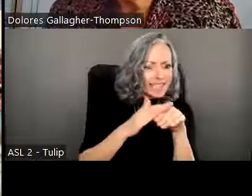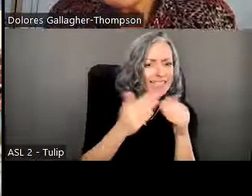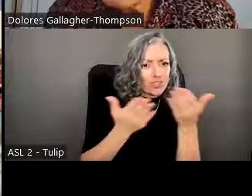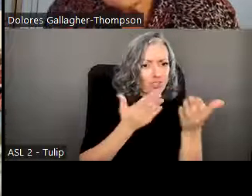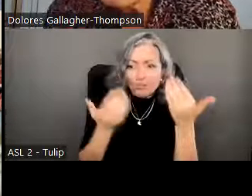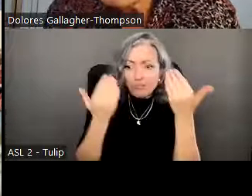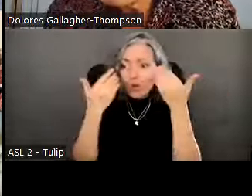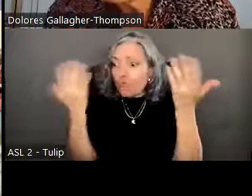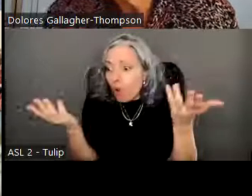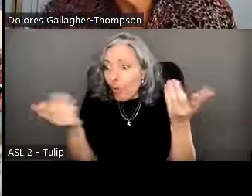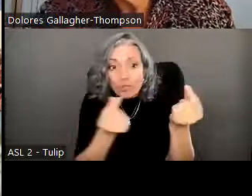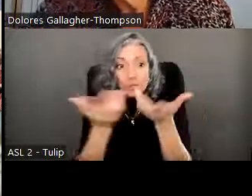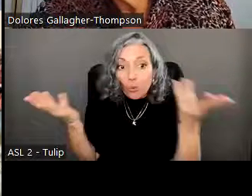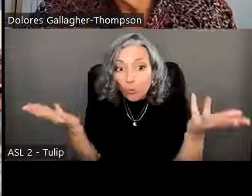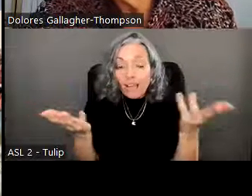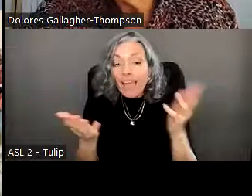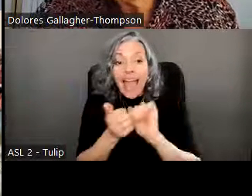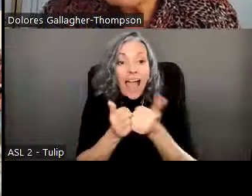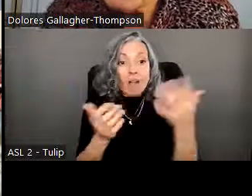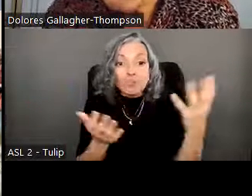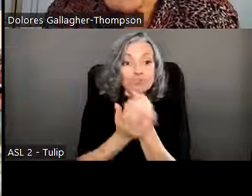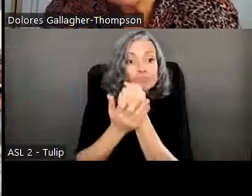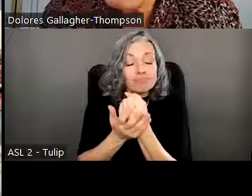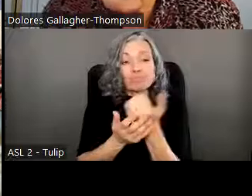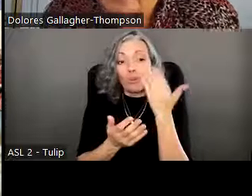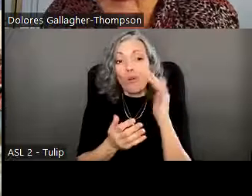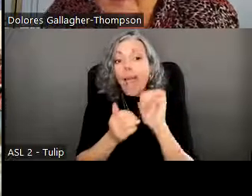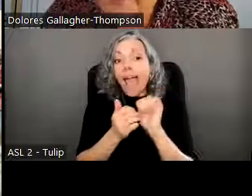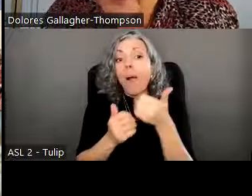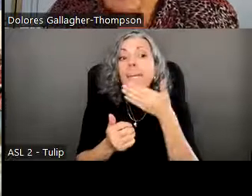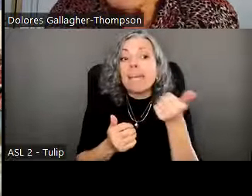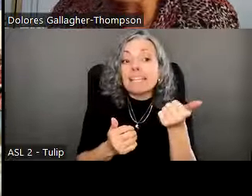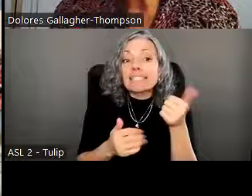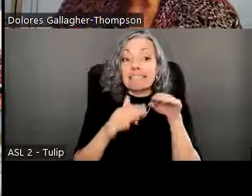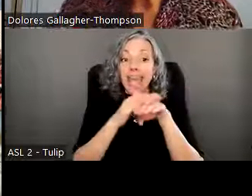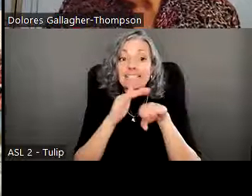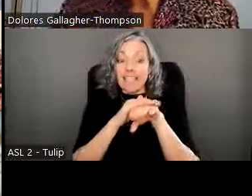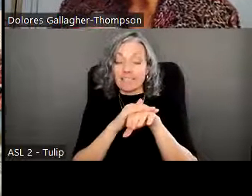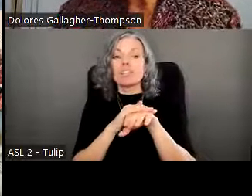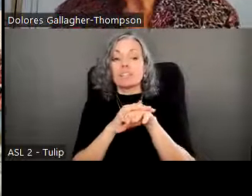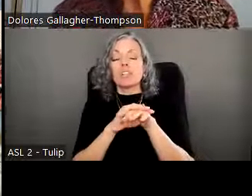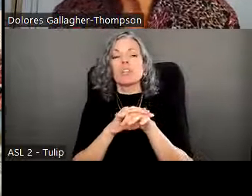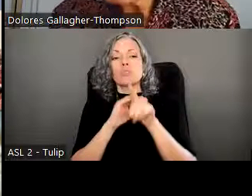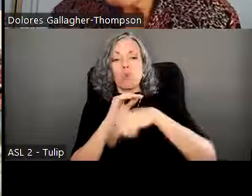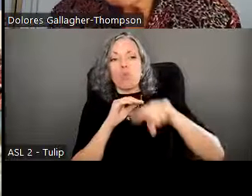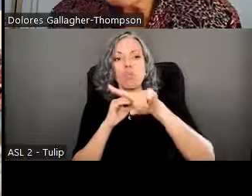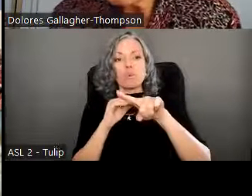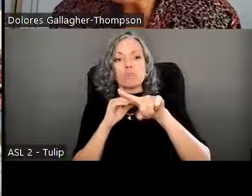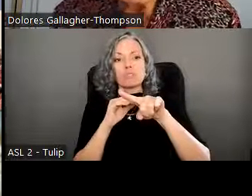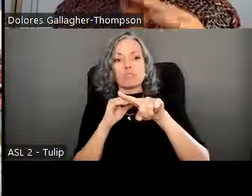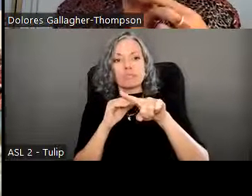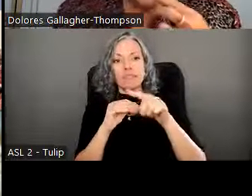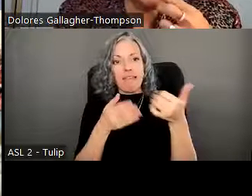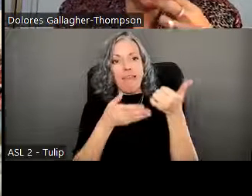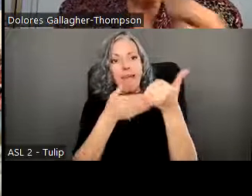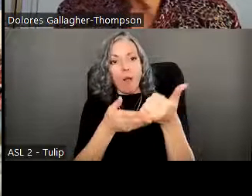don't know what the services are, or we might not know how best to access them. So these intersect to help